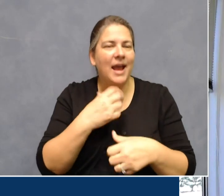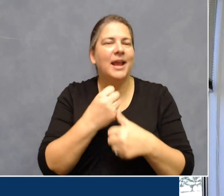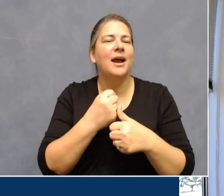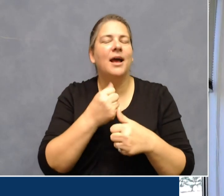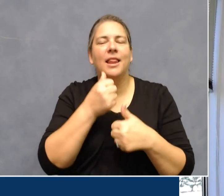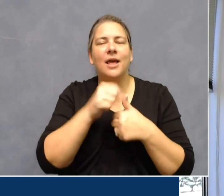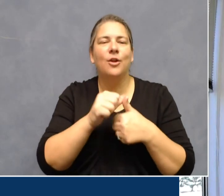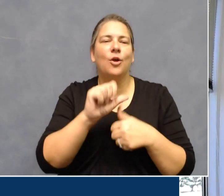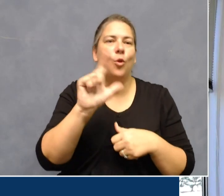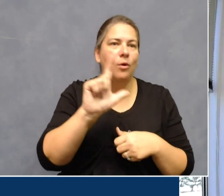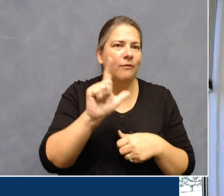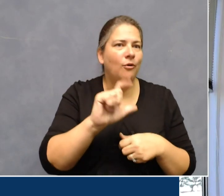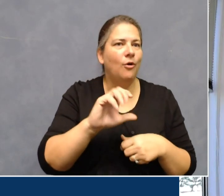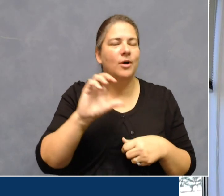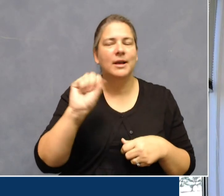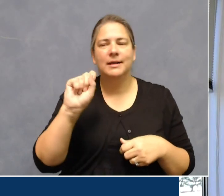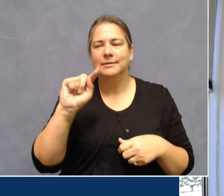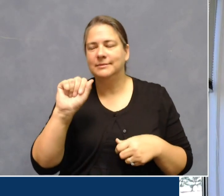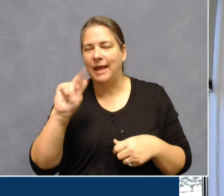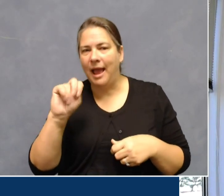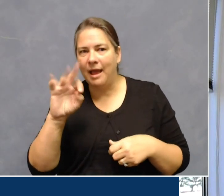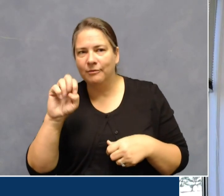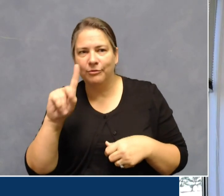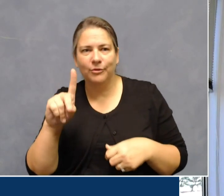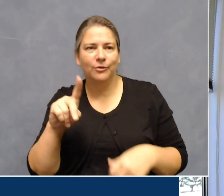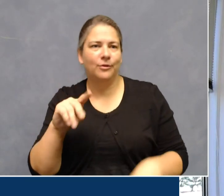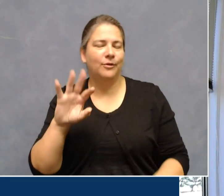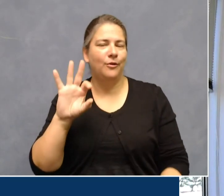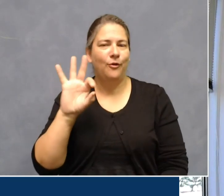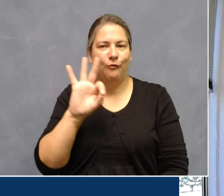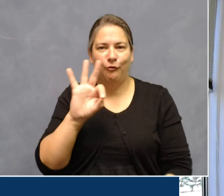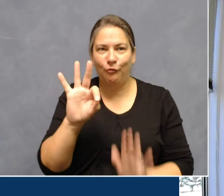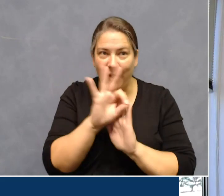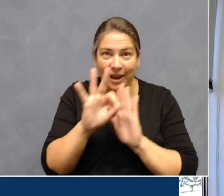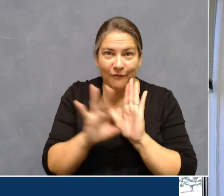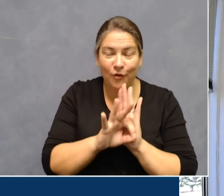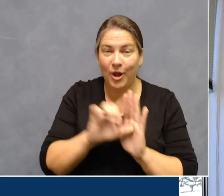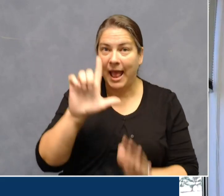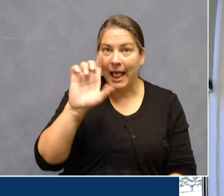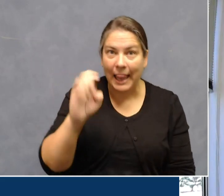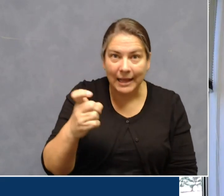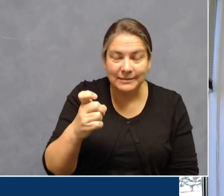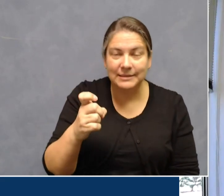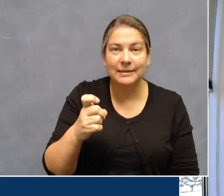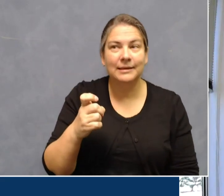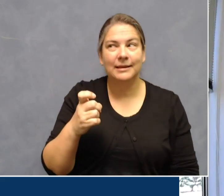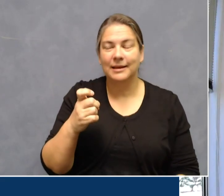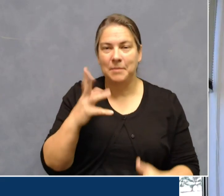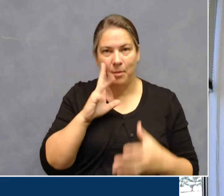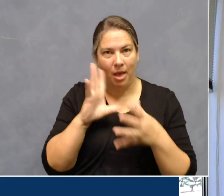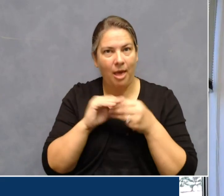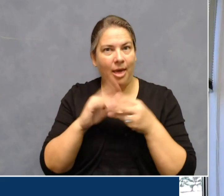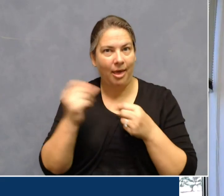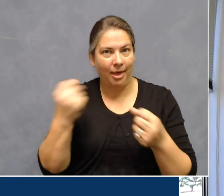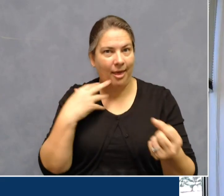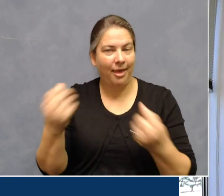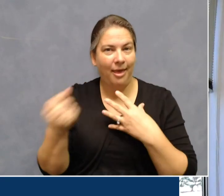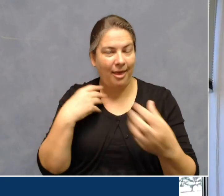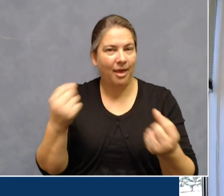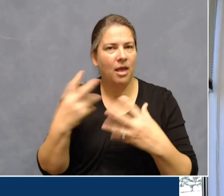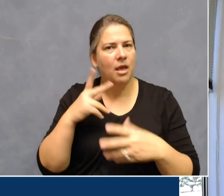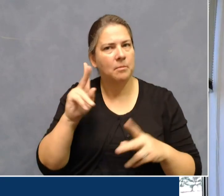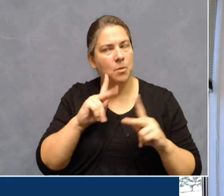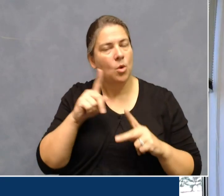Clayhole, Frankfort, Lexington. People are concerned for themselves because they're active elderly. These are people out